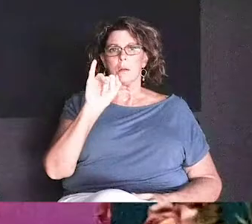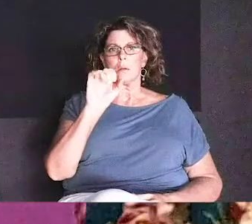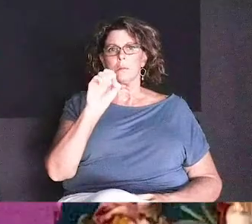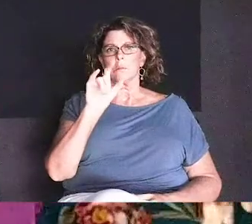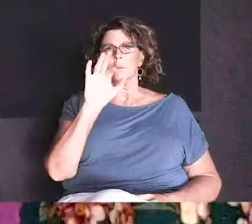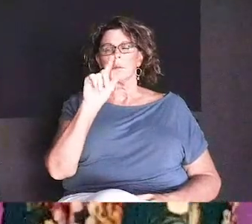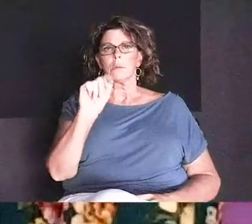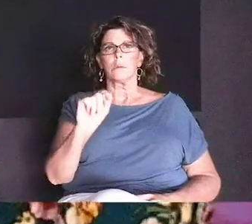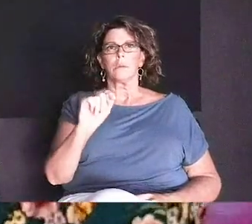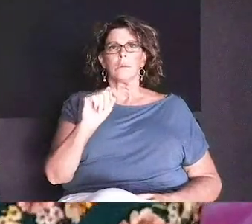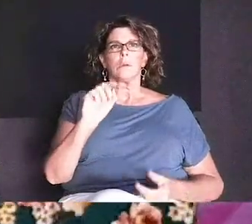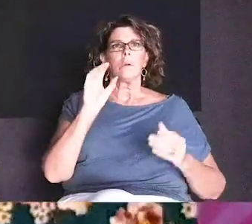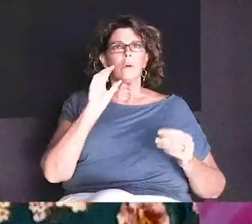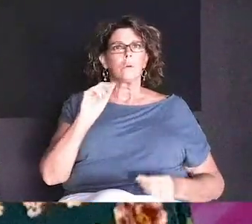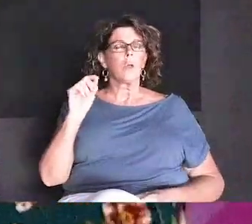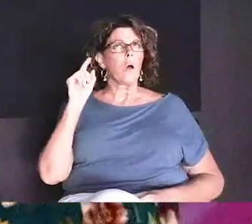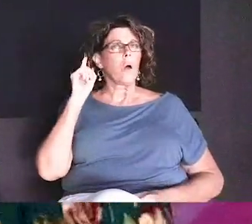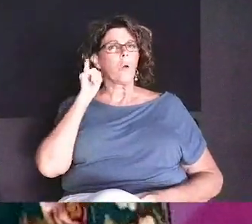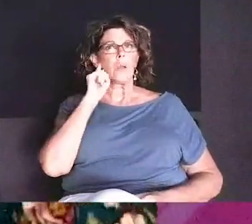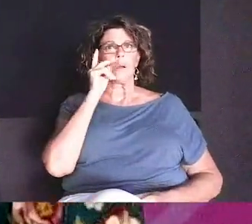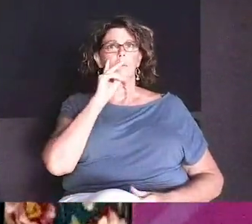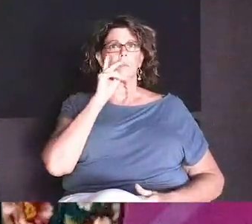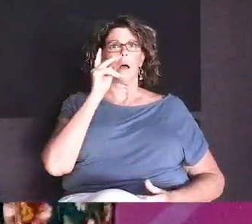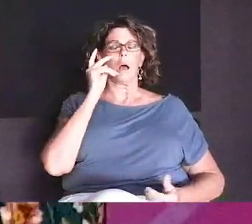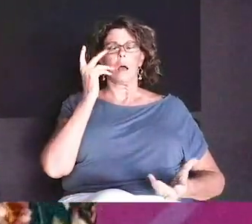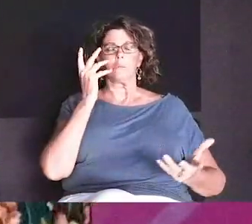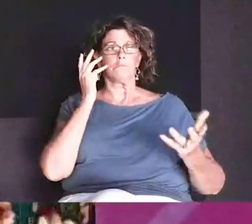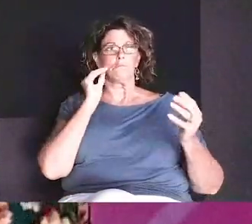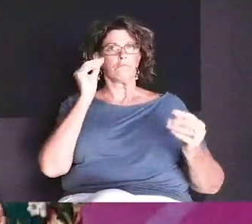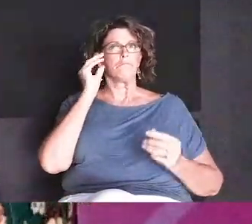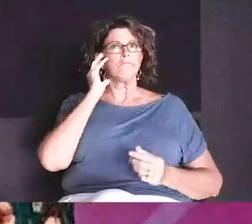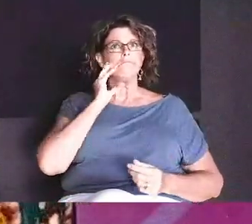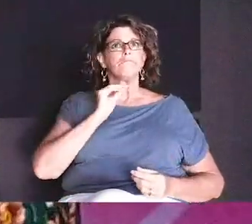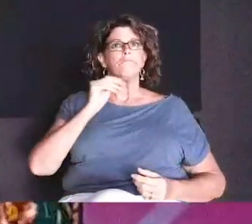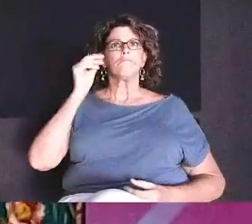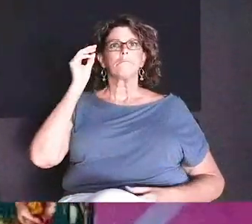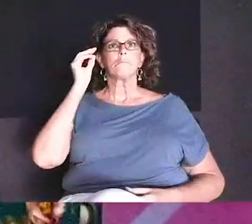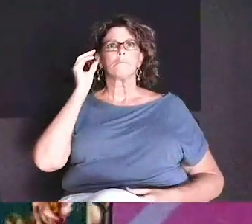No ear has heard, no eye has seen